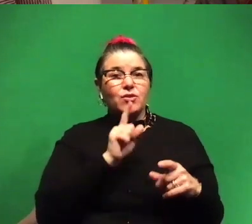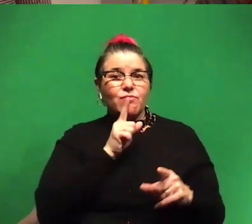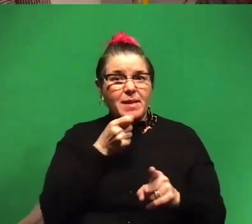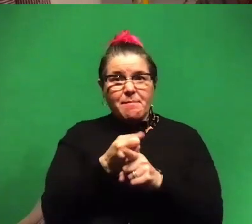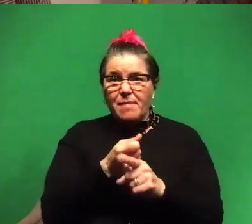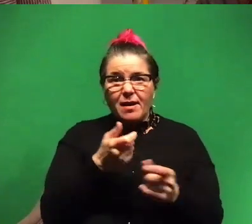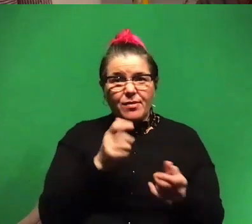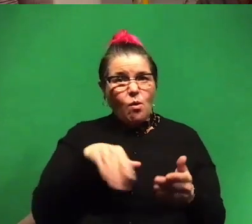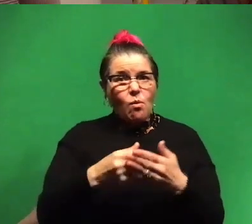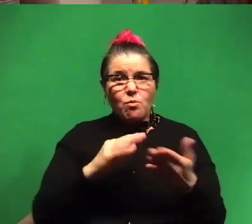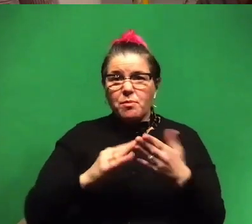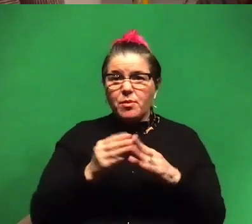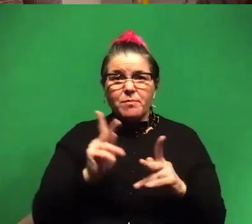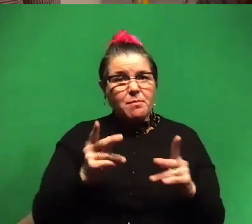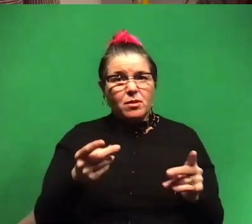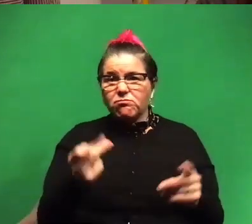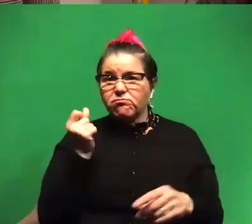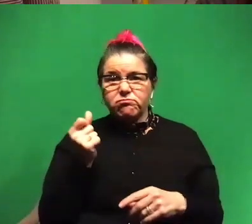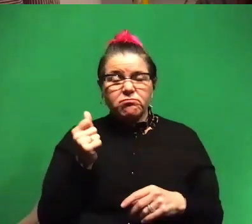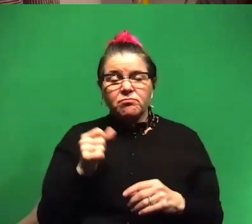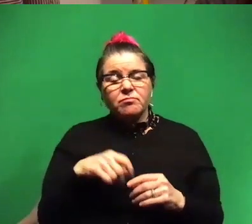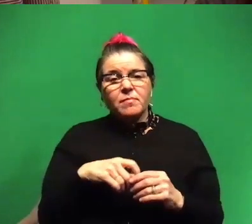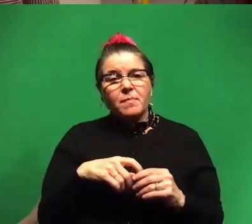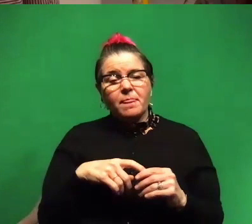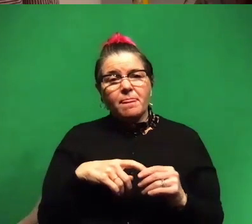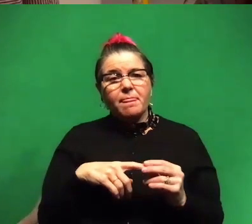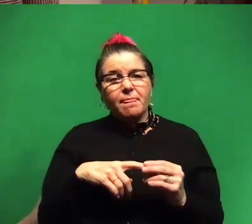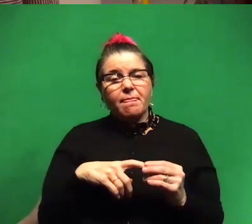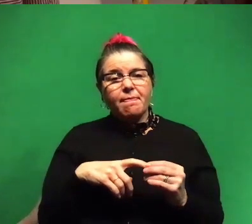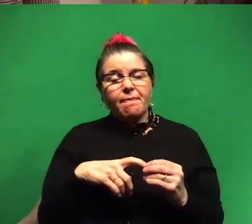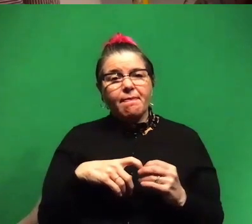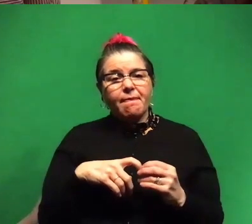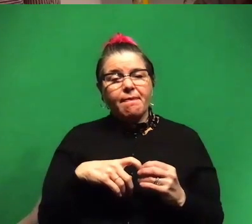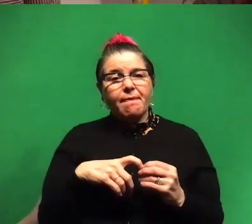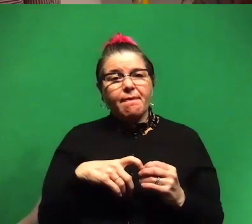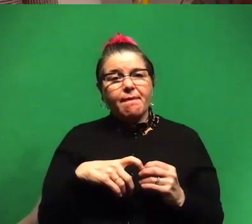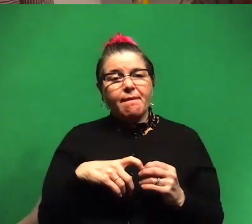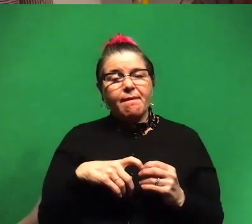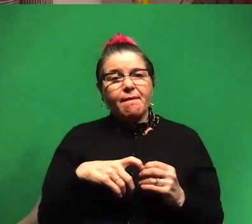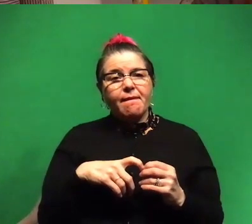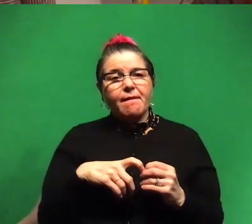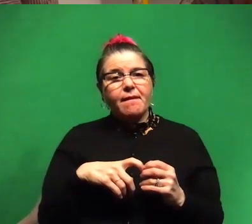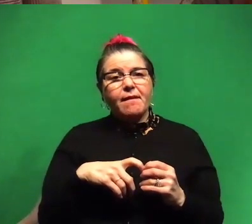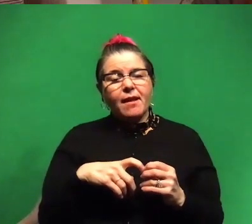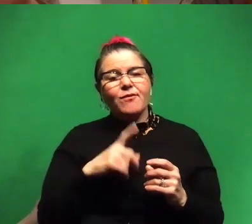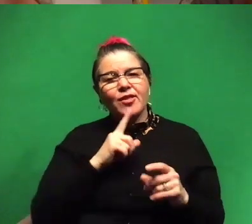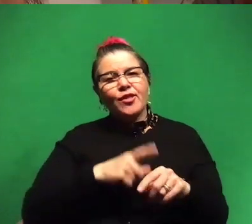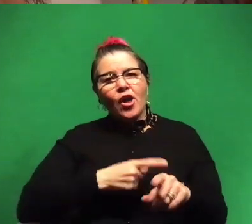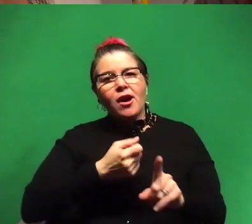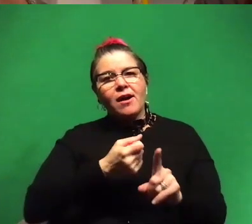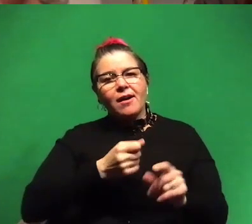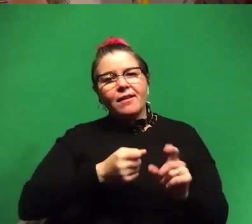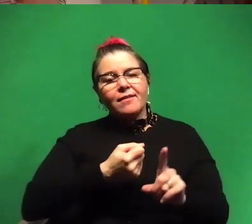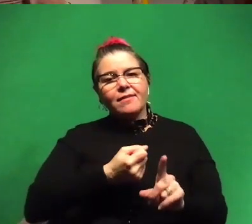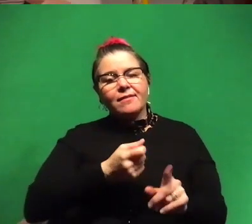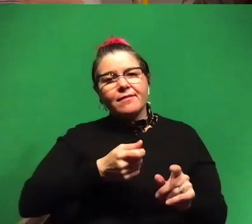whole community of people quite quickly. And so I think that this is a really long answer to the question, but I think